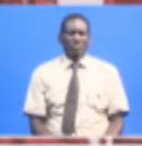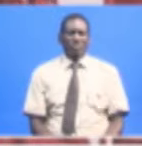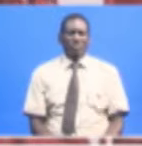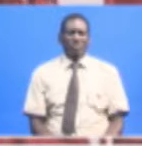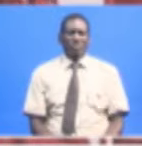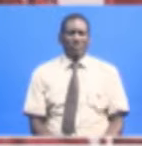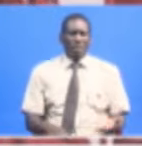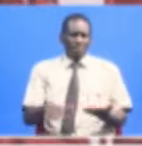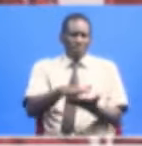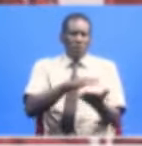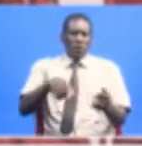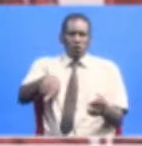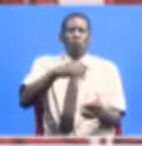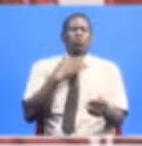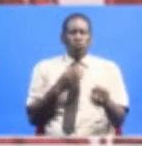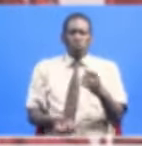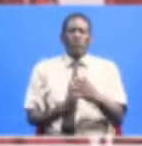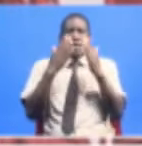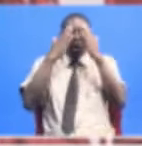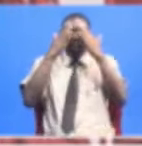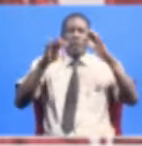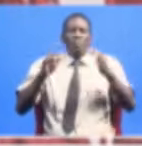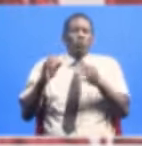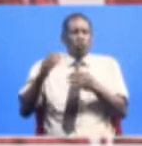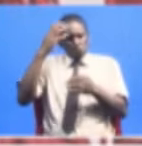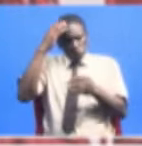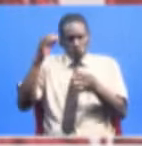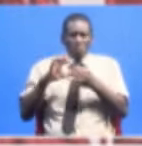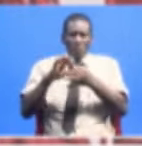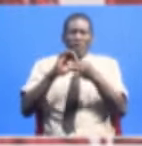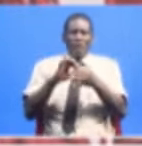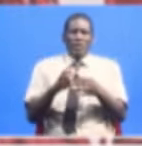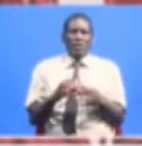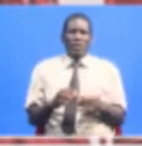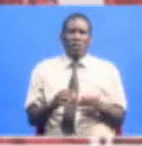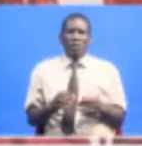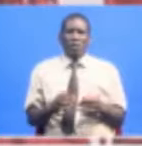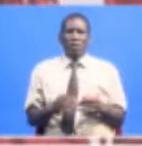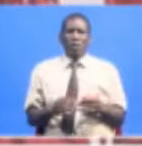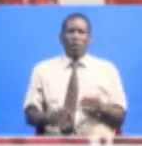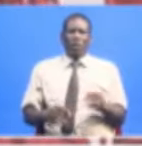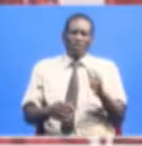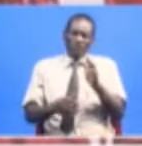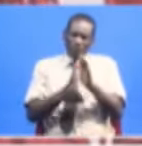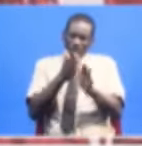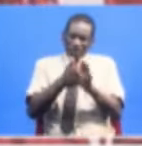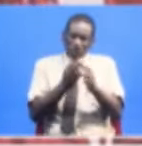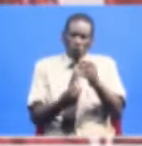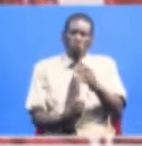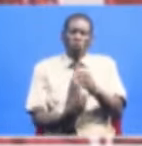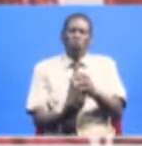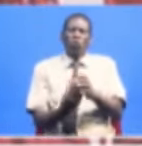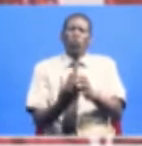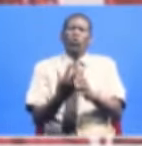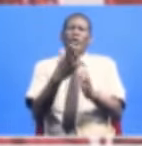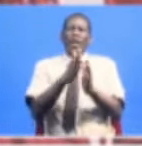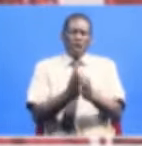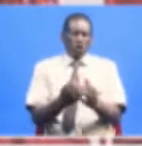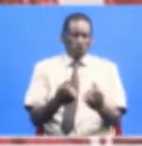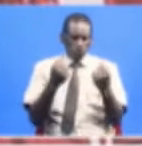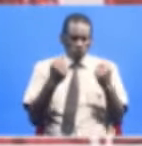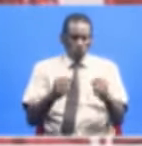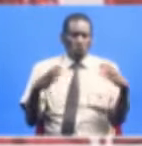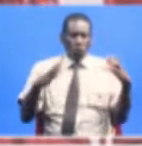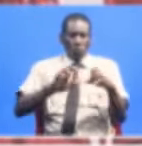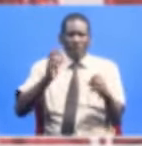Basically, we want to create awareness about the Somali culture. They are one of the fastest growing and heavy communities in Kenya, and